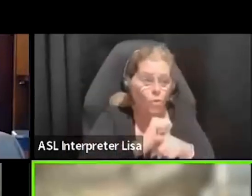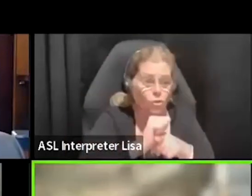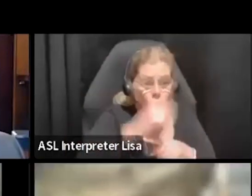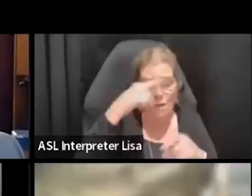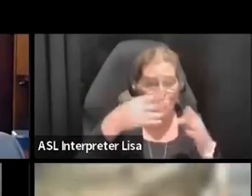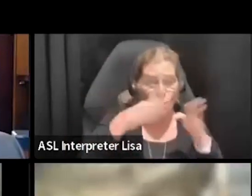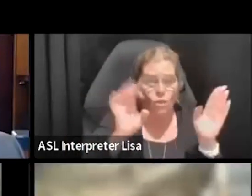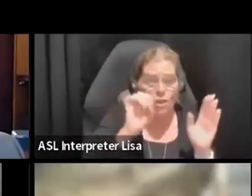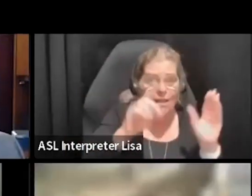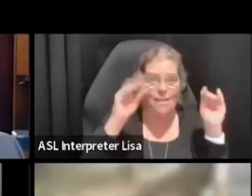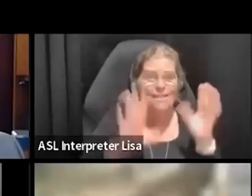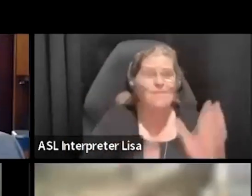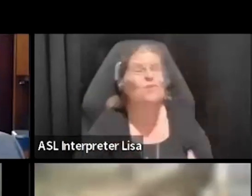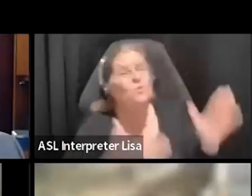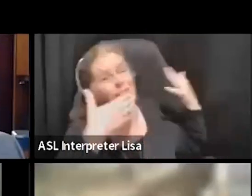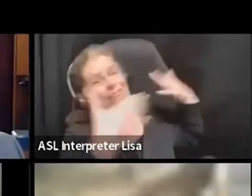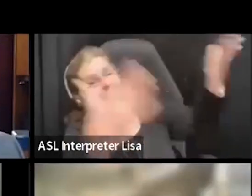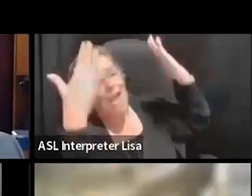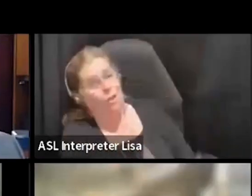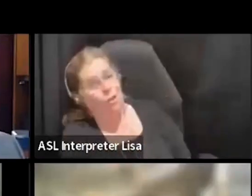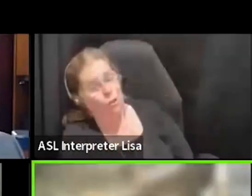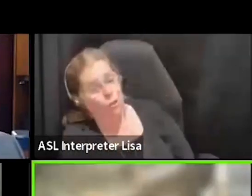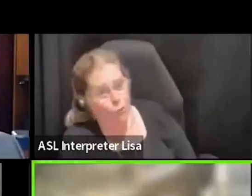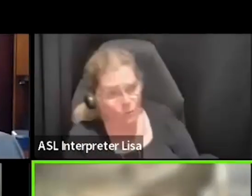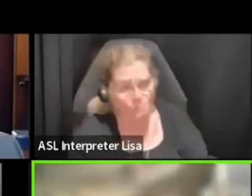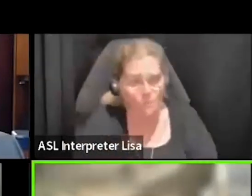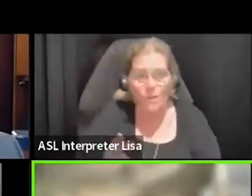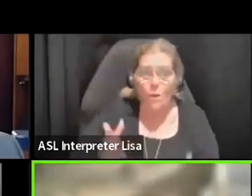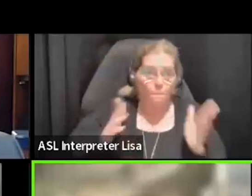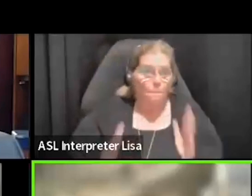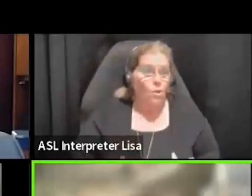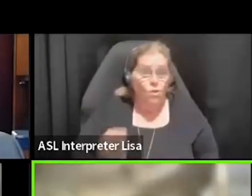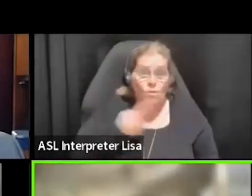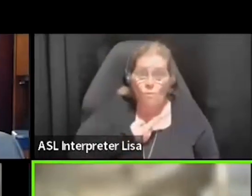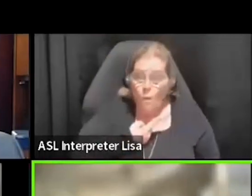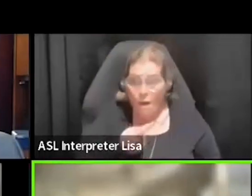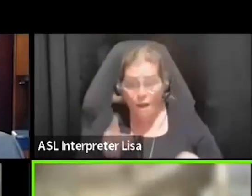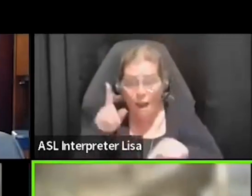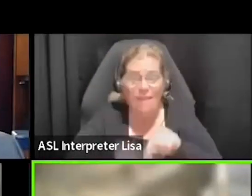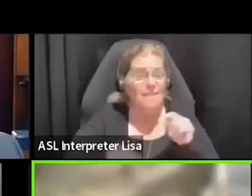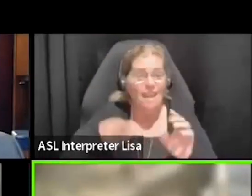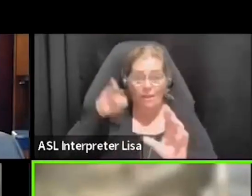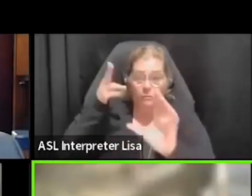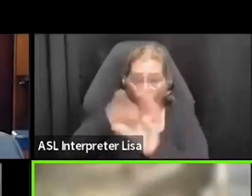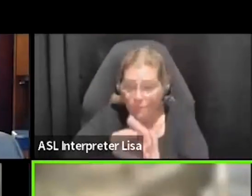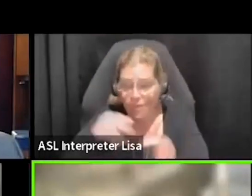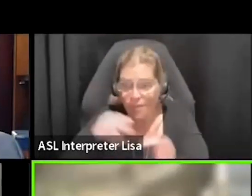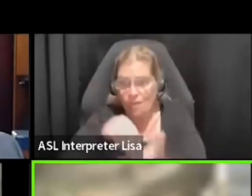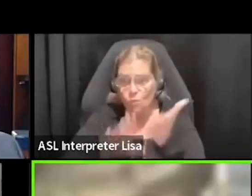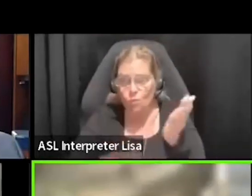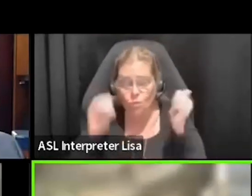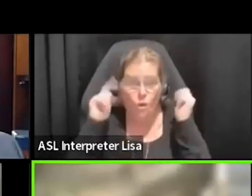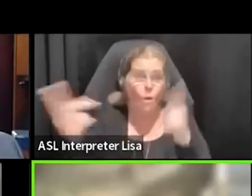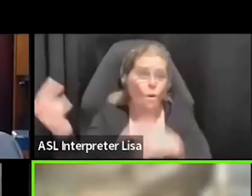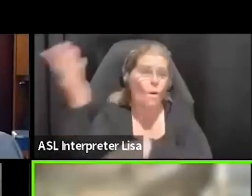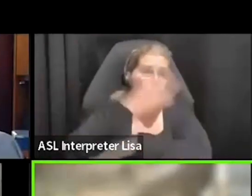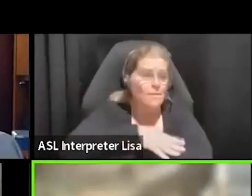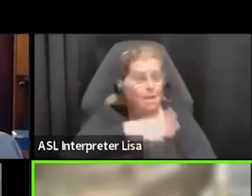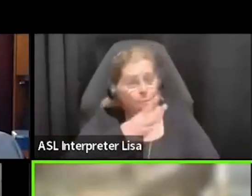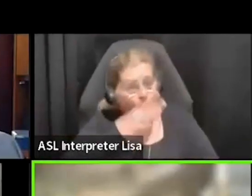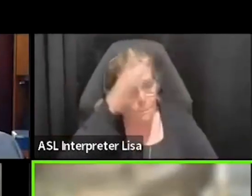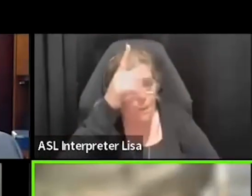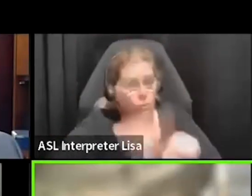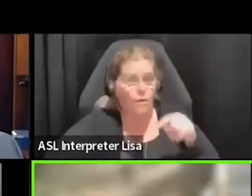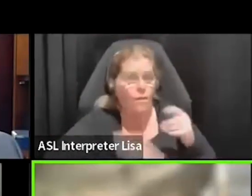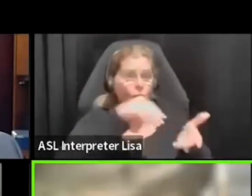teachers. Thank you. Because Yes. I'm one person. I can't be with that student all day long. The parent can't. The child is going to have